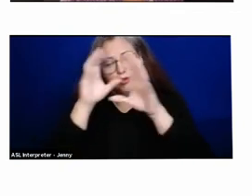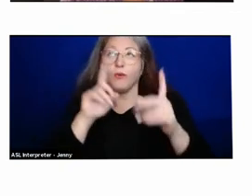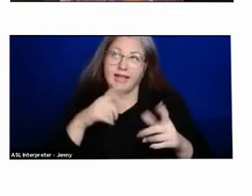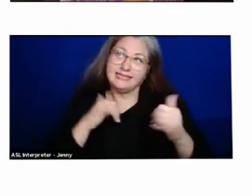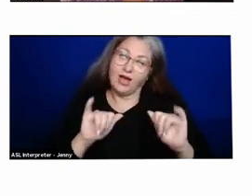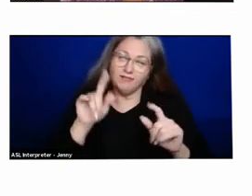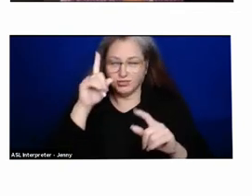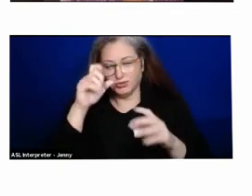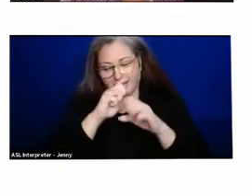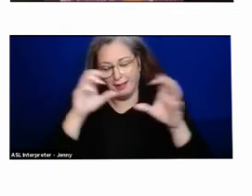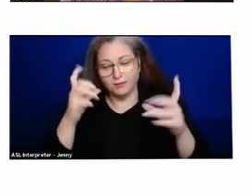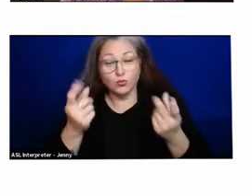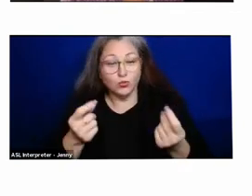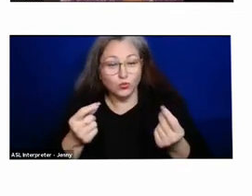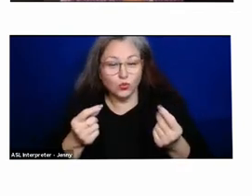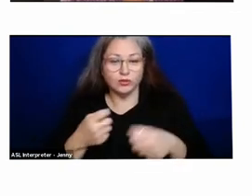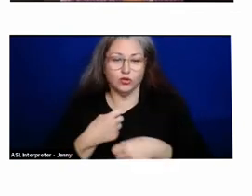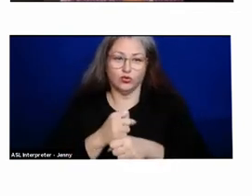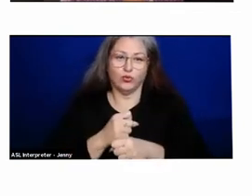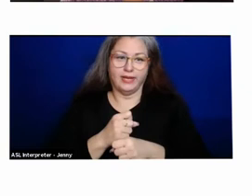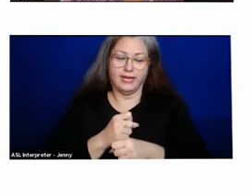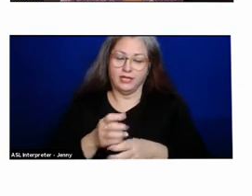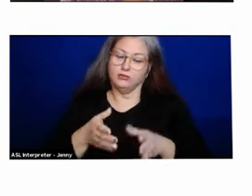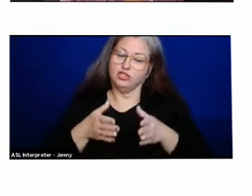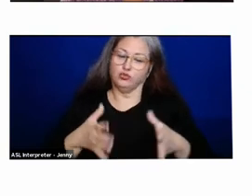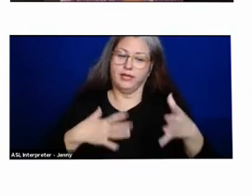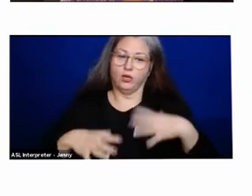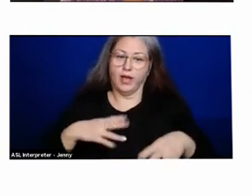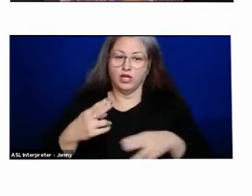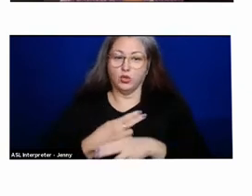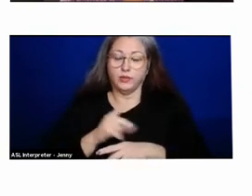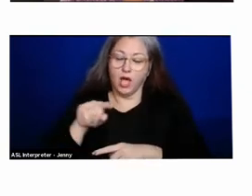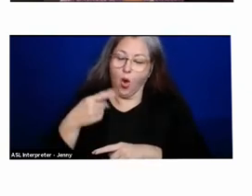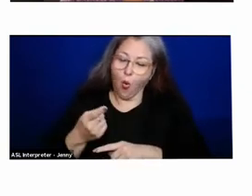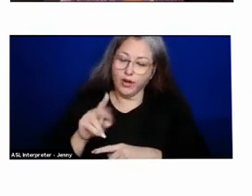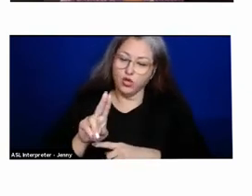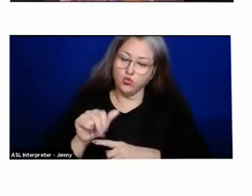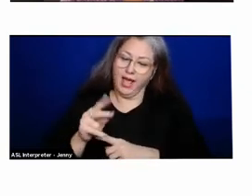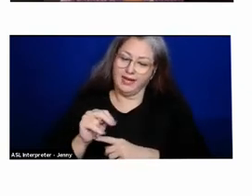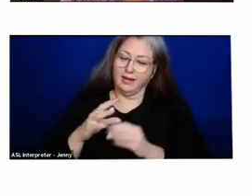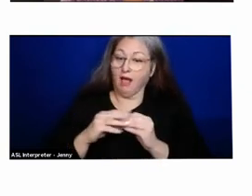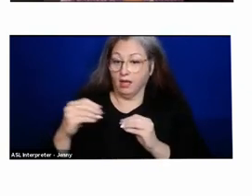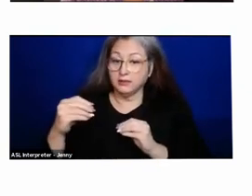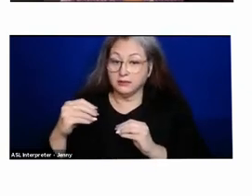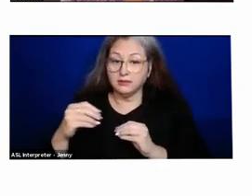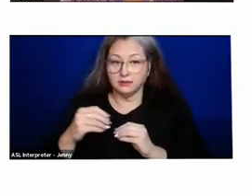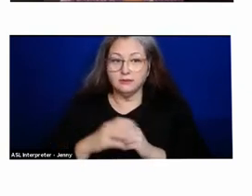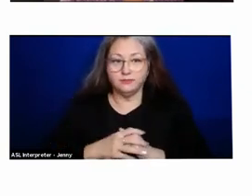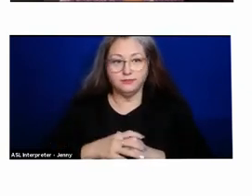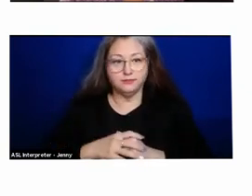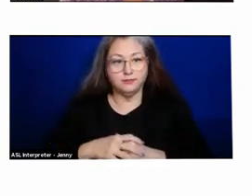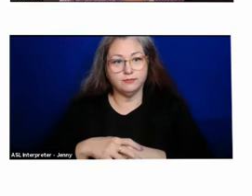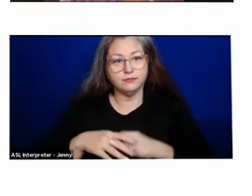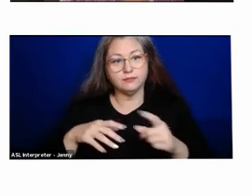dream still, of creating a streetwear brand using only Ugandan cotton. So